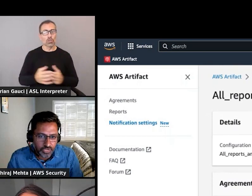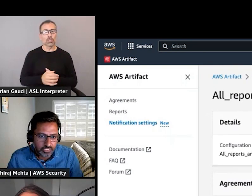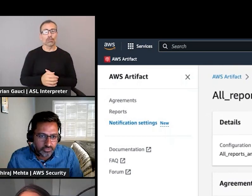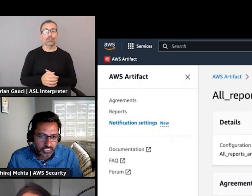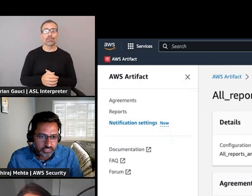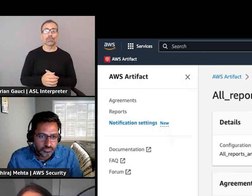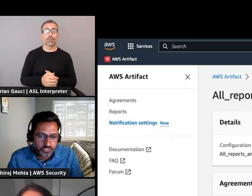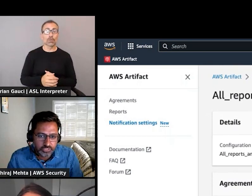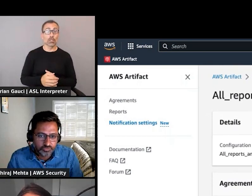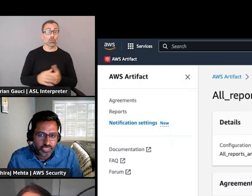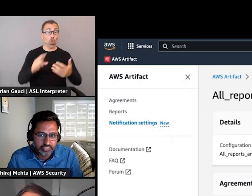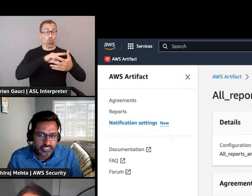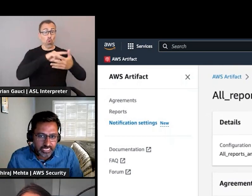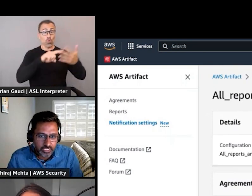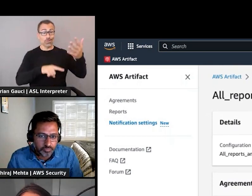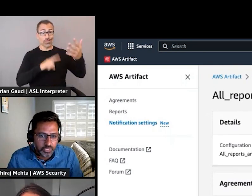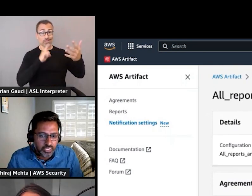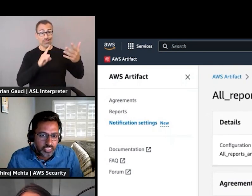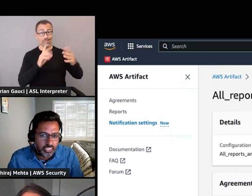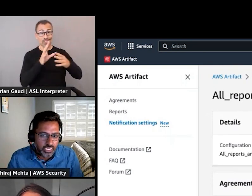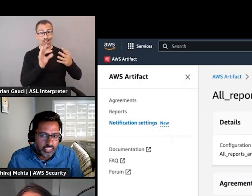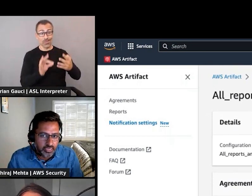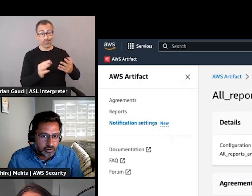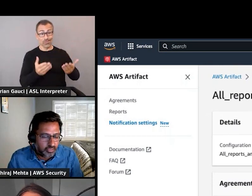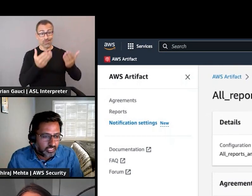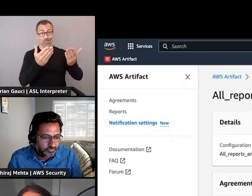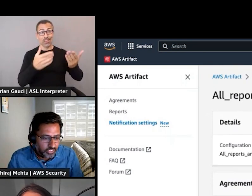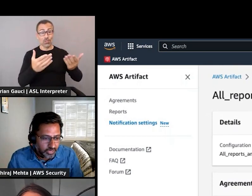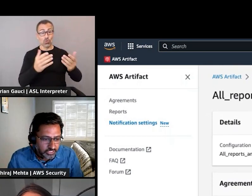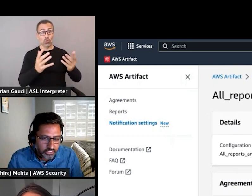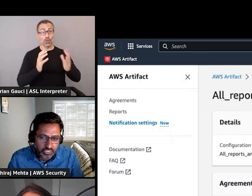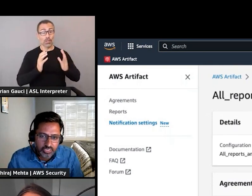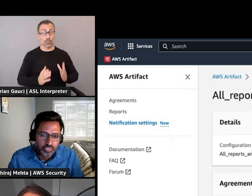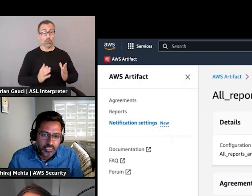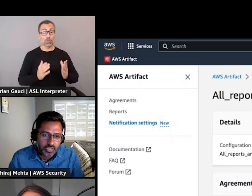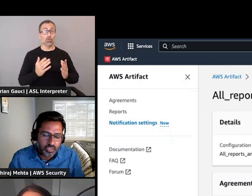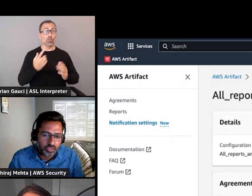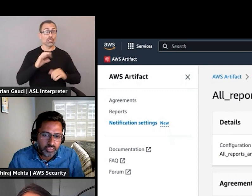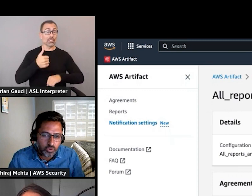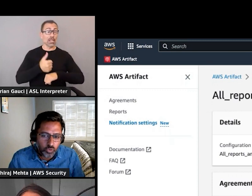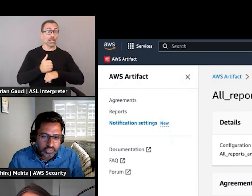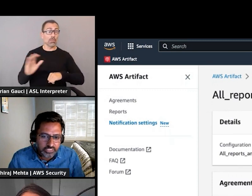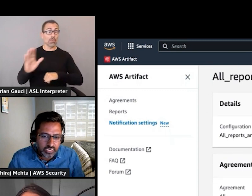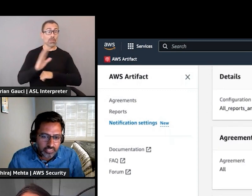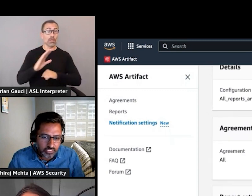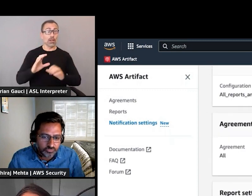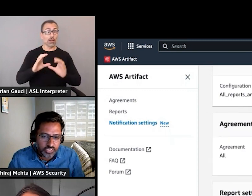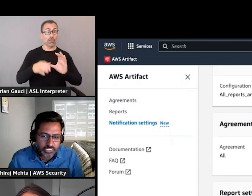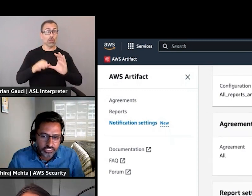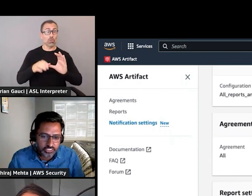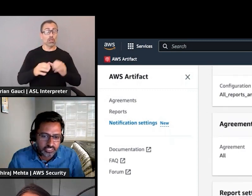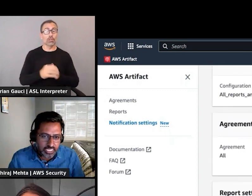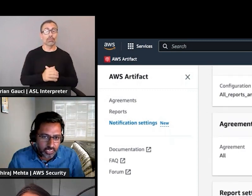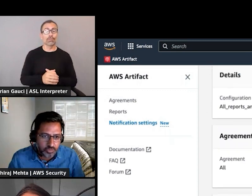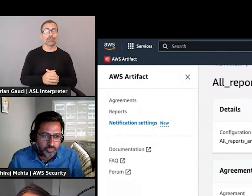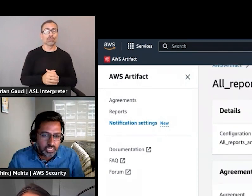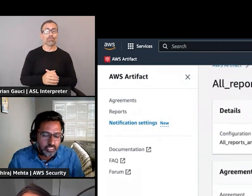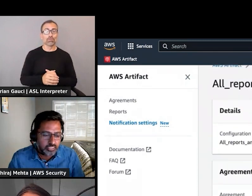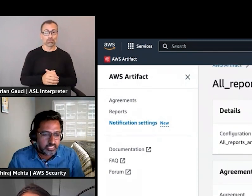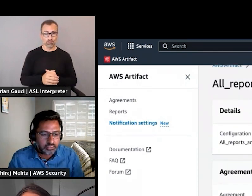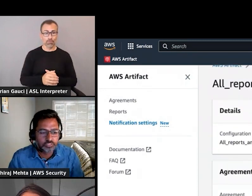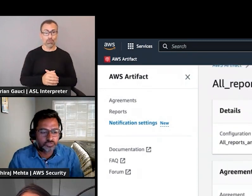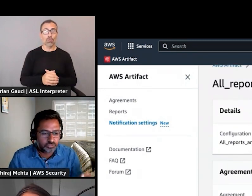that we provide to customers while setting up their configuration. Now, once a configuration is set